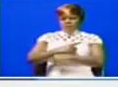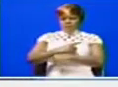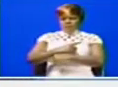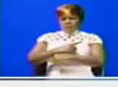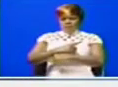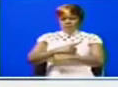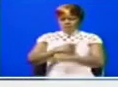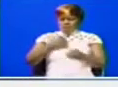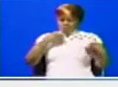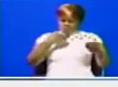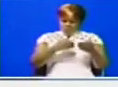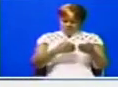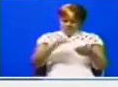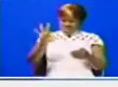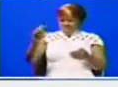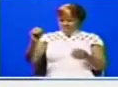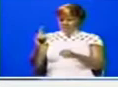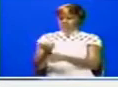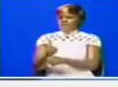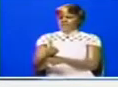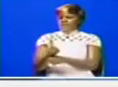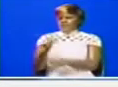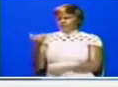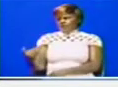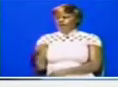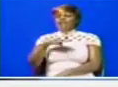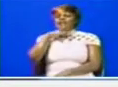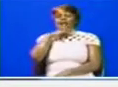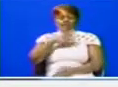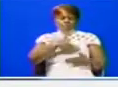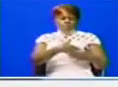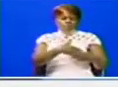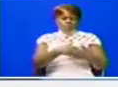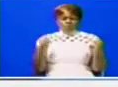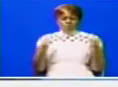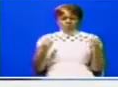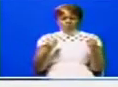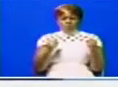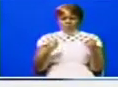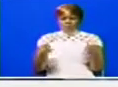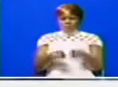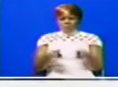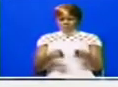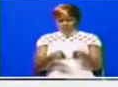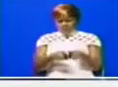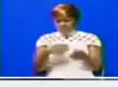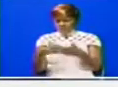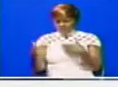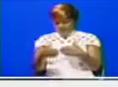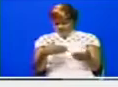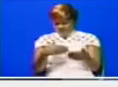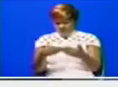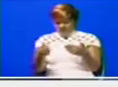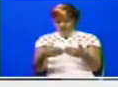It is estimated every 30 seconds a child dies of pneumonia, and a third of children with pneumonia-like symptoms